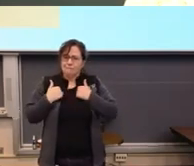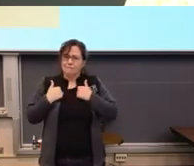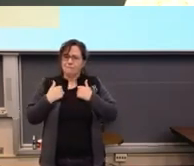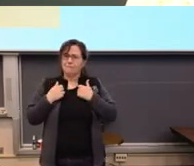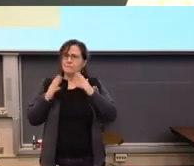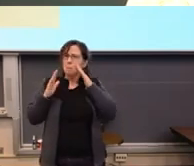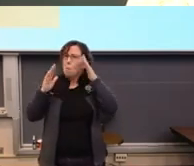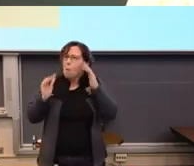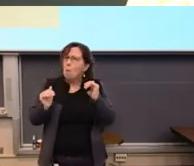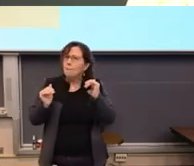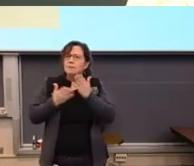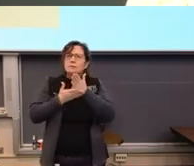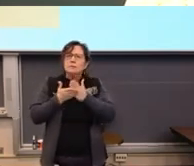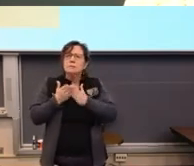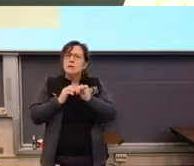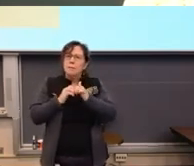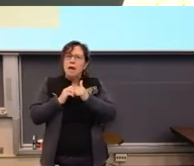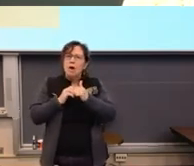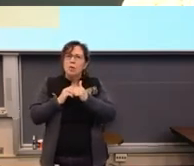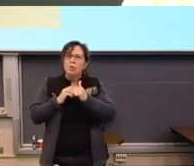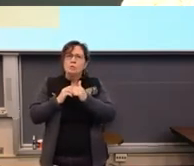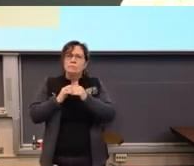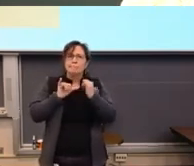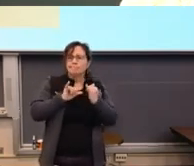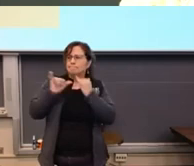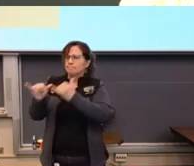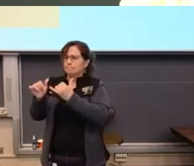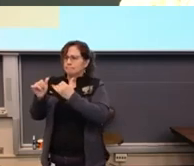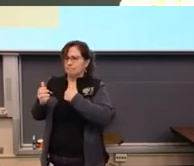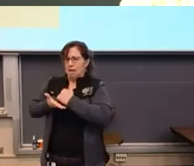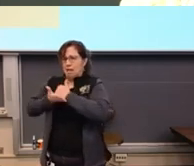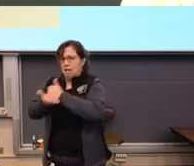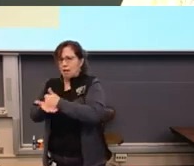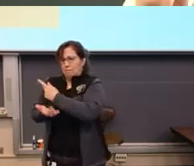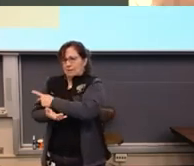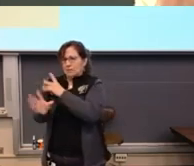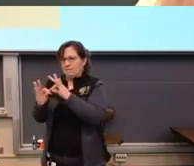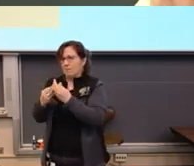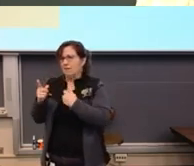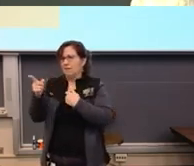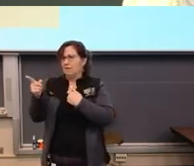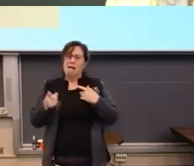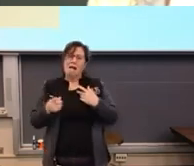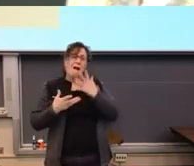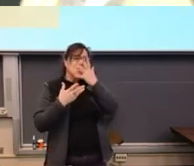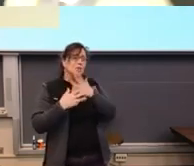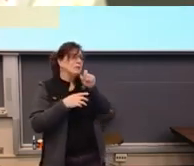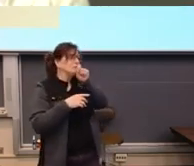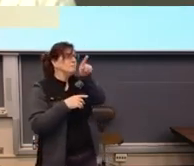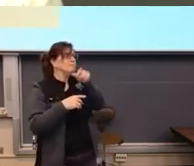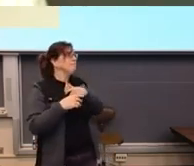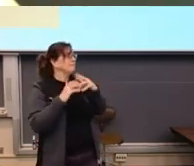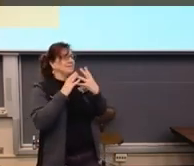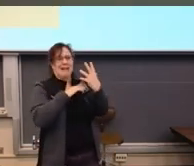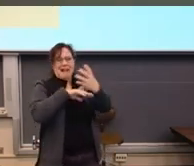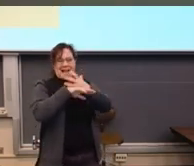that somehow I can help patients and families experience. Unfortunately, I think we're out of time. I mean, we could try